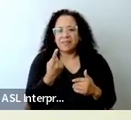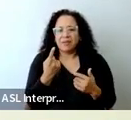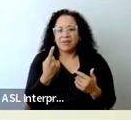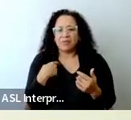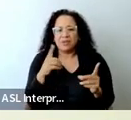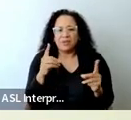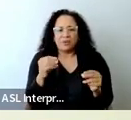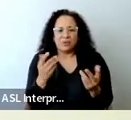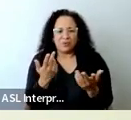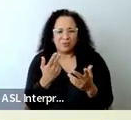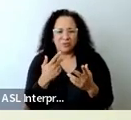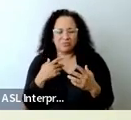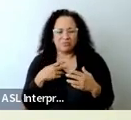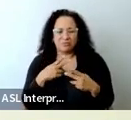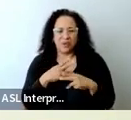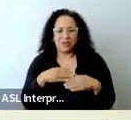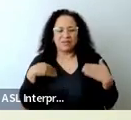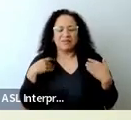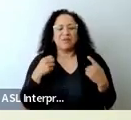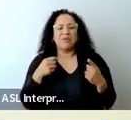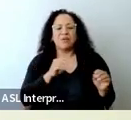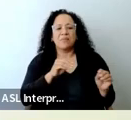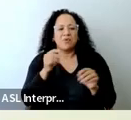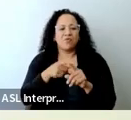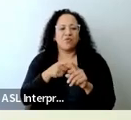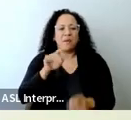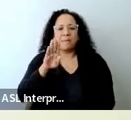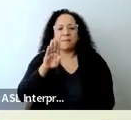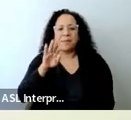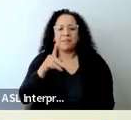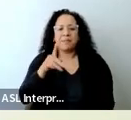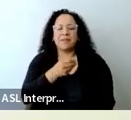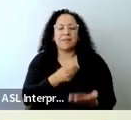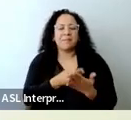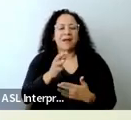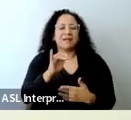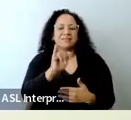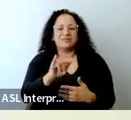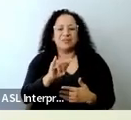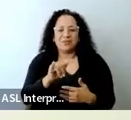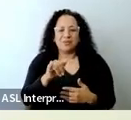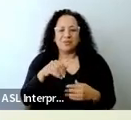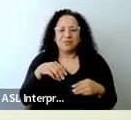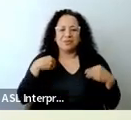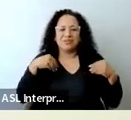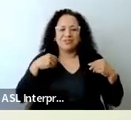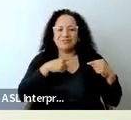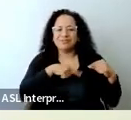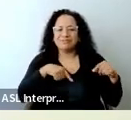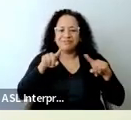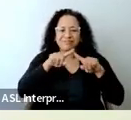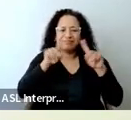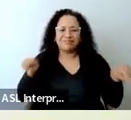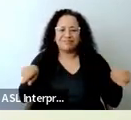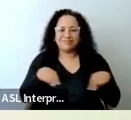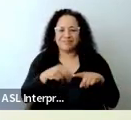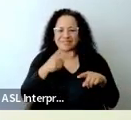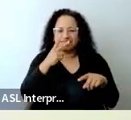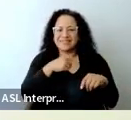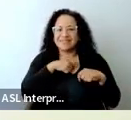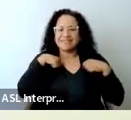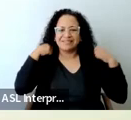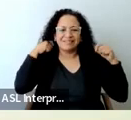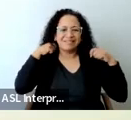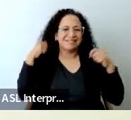do. And so he's moved from the bibs. He buys those little kerchiefs that are around his neck. So you can see